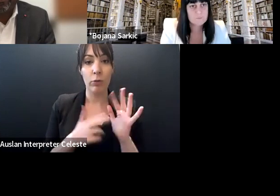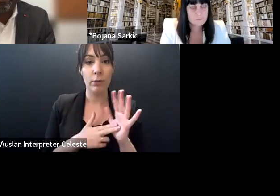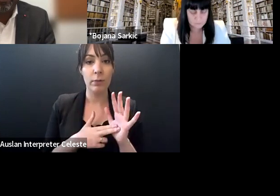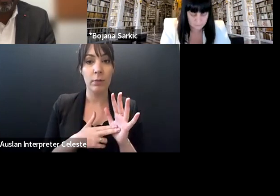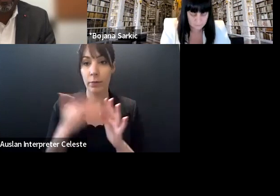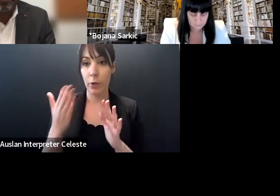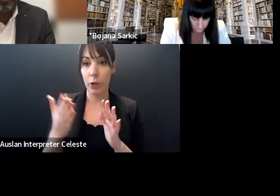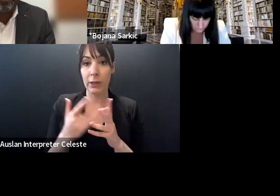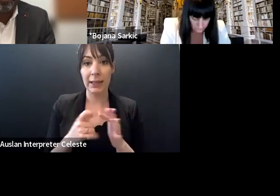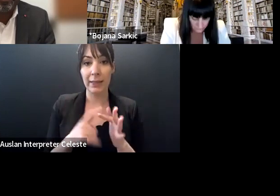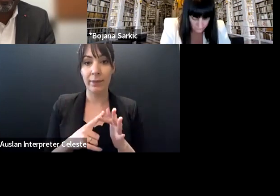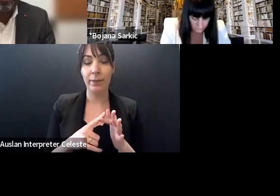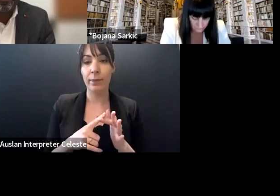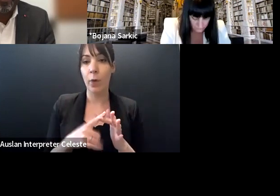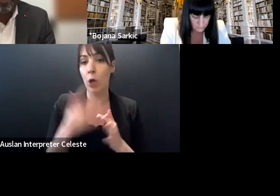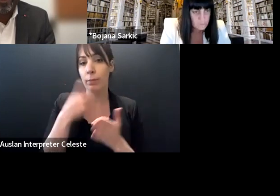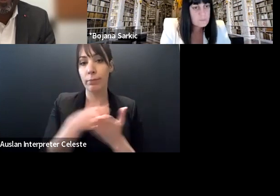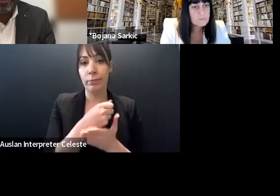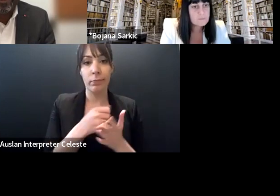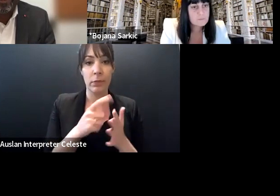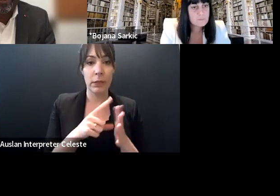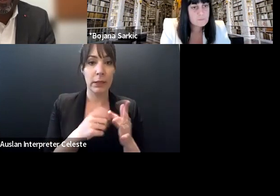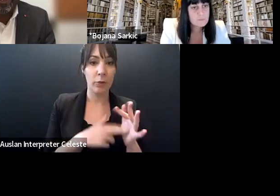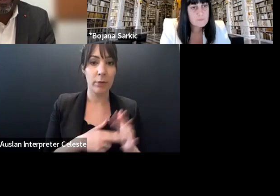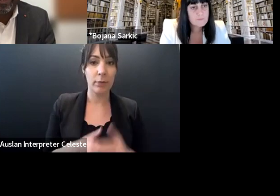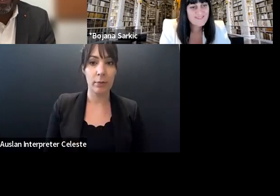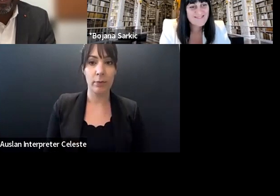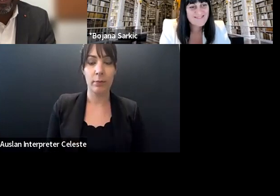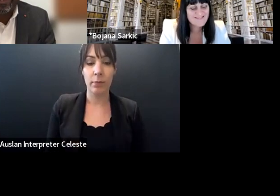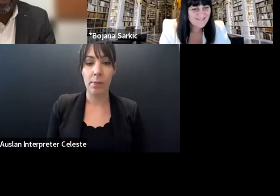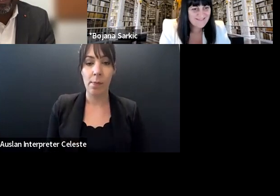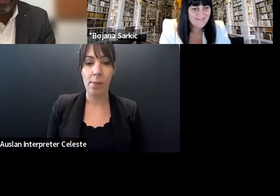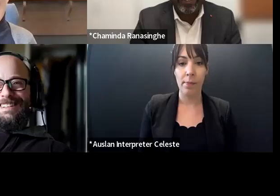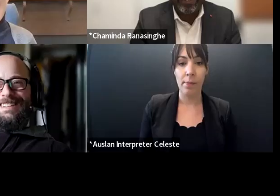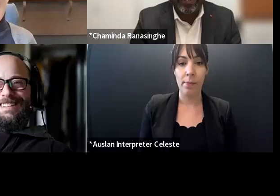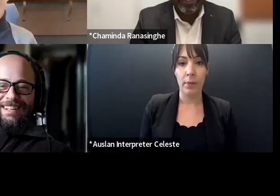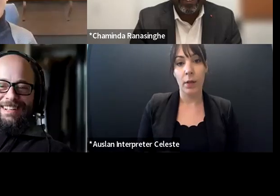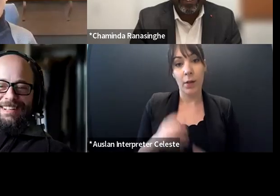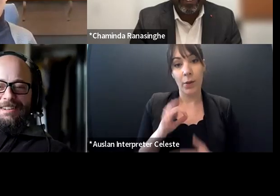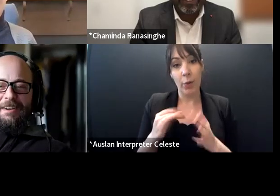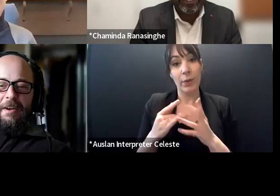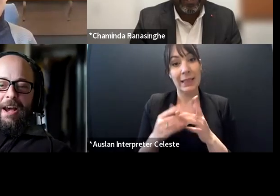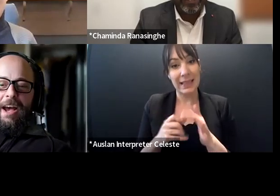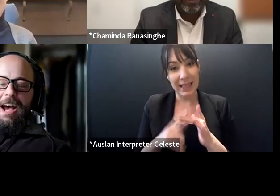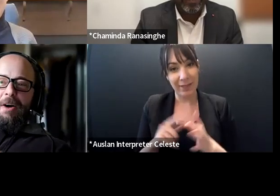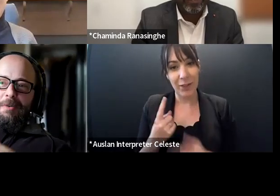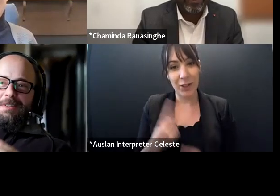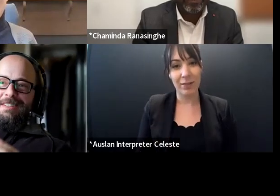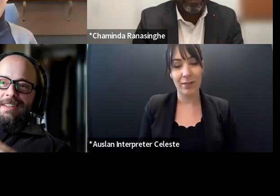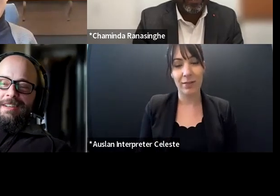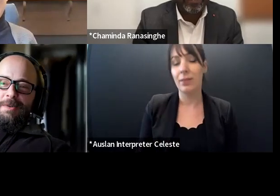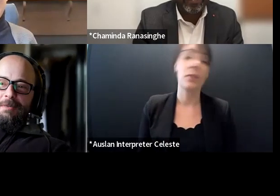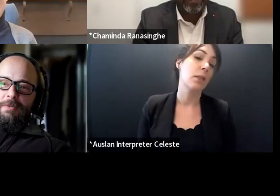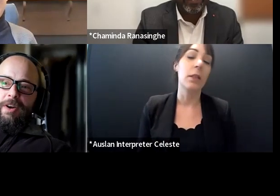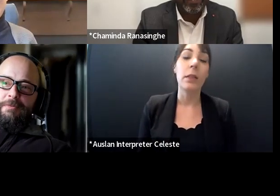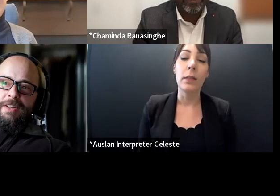to you. Darren can go first. He's the guy on this. Yeah, no, that's all right. Go ahead, Steve. I was just going to say,